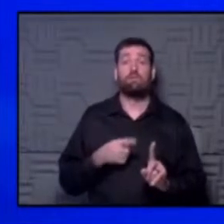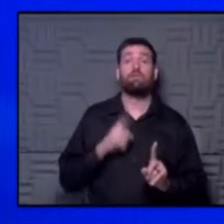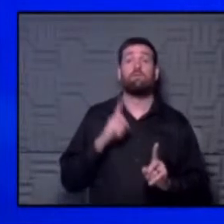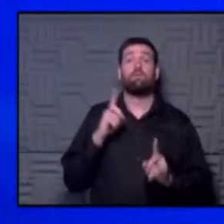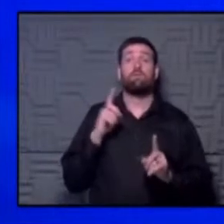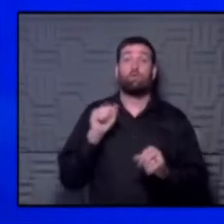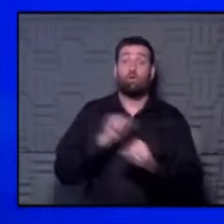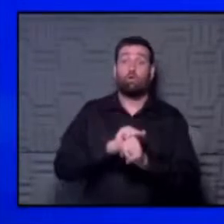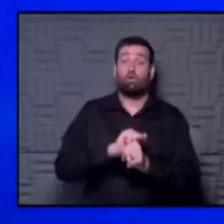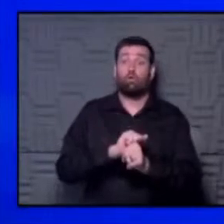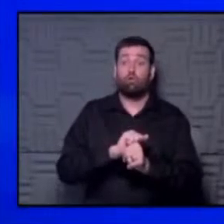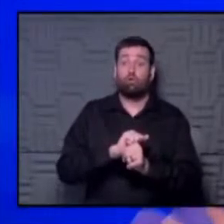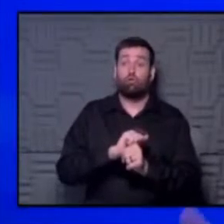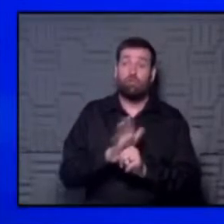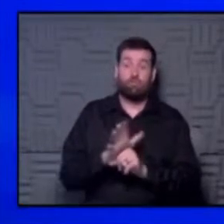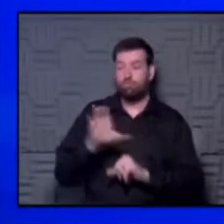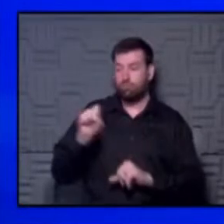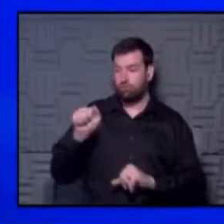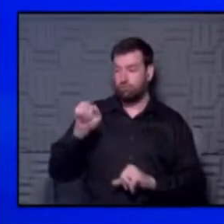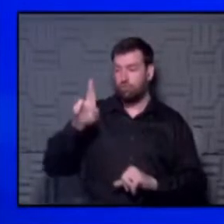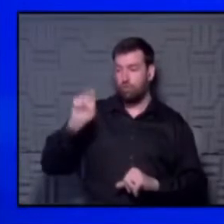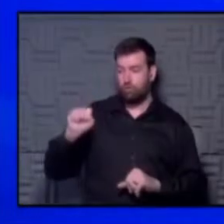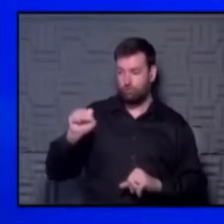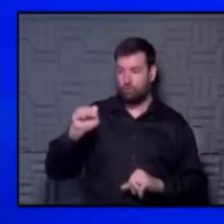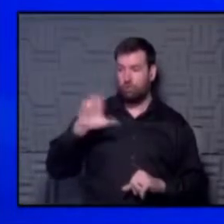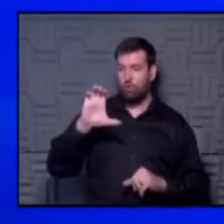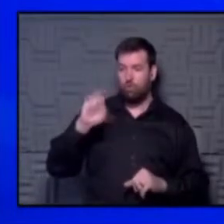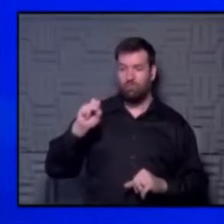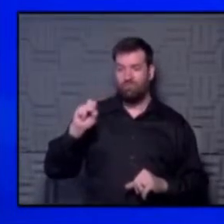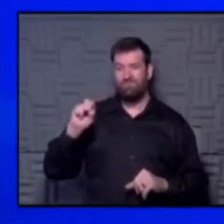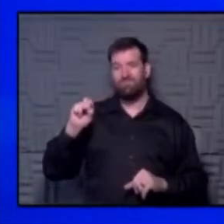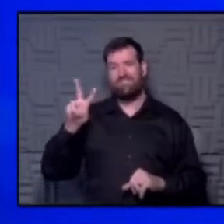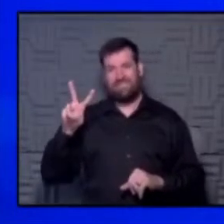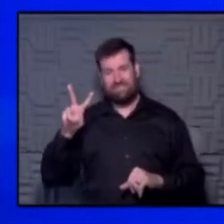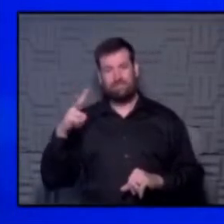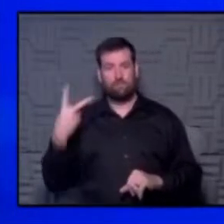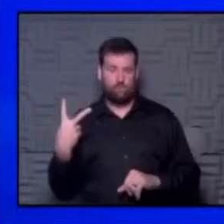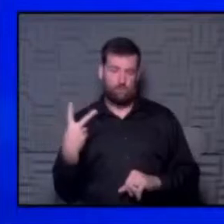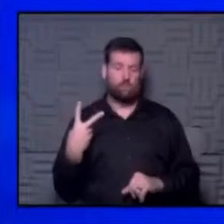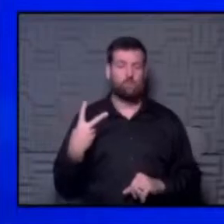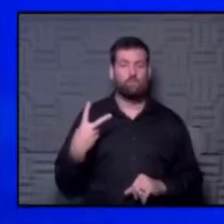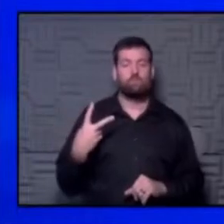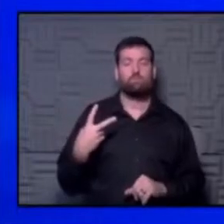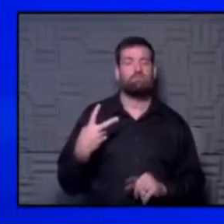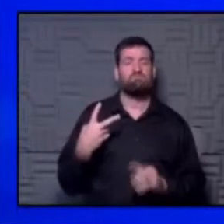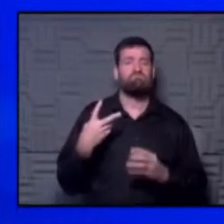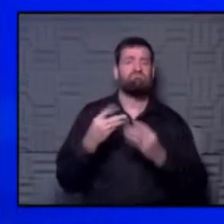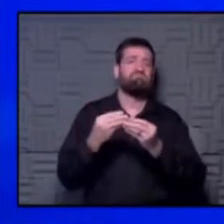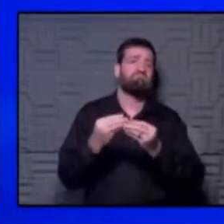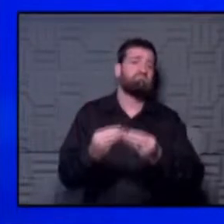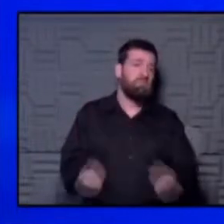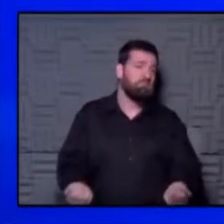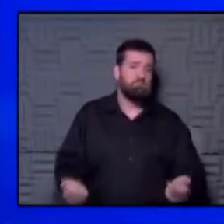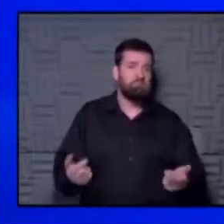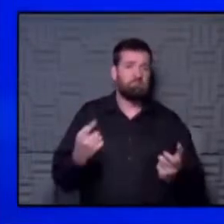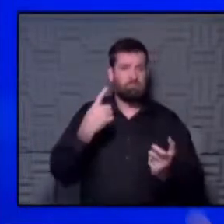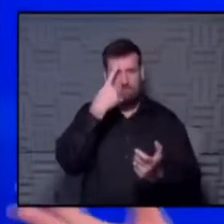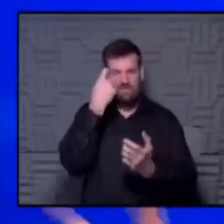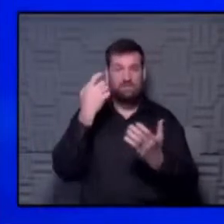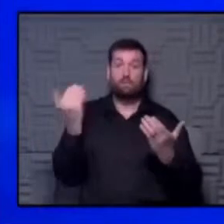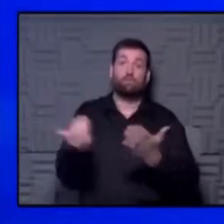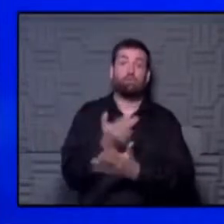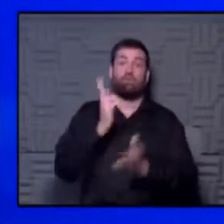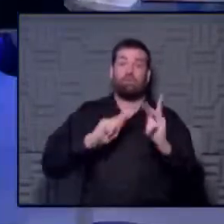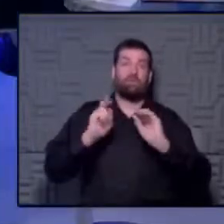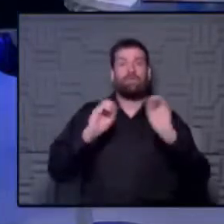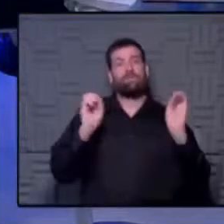push coronavirus, SARS-CoV-2, into a situation where it kind of disappears because there's not new people to